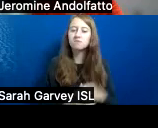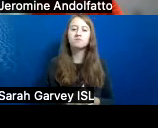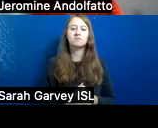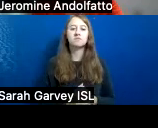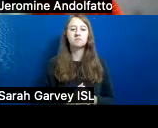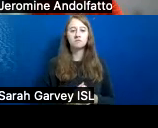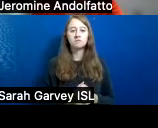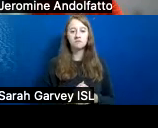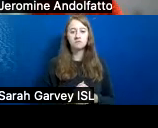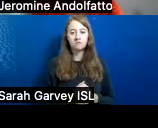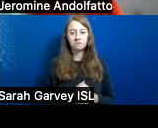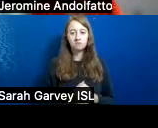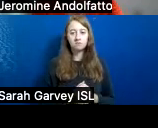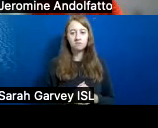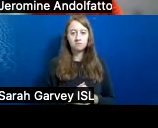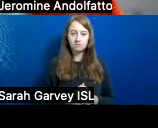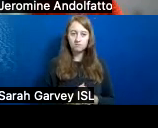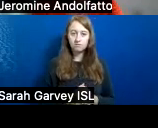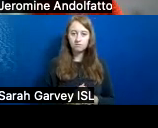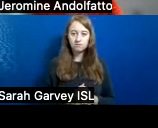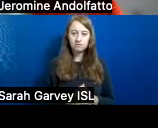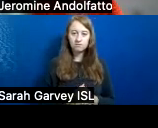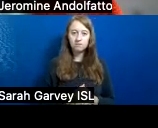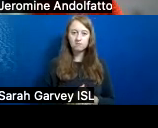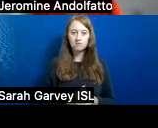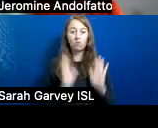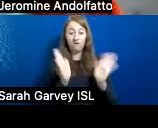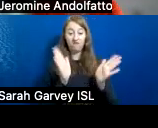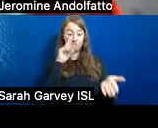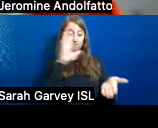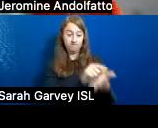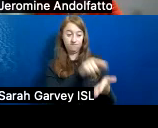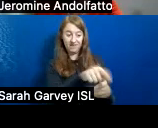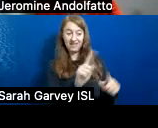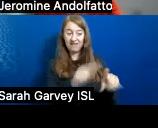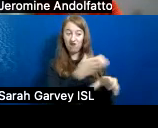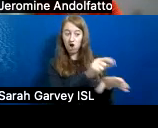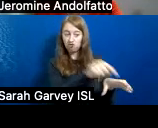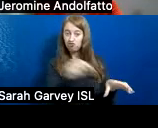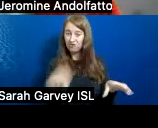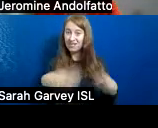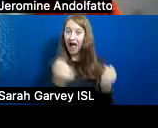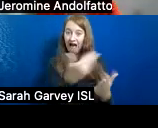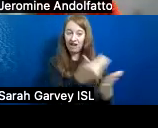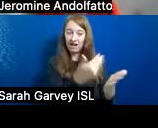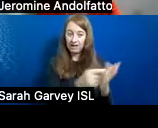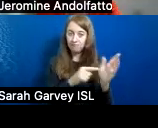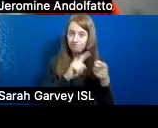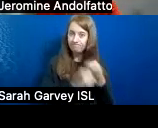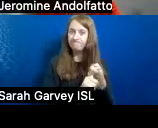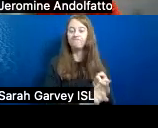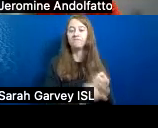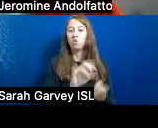So when we looked at the countries that had legislated binding quotas, we also looked at the impact it